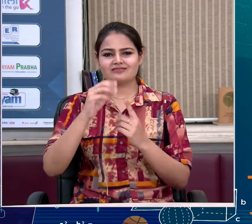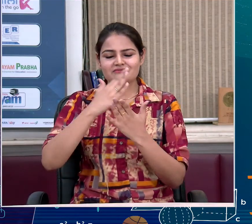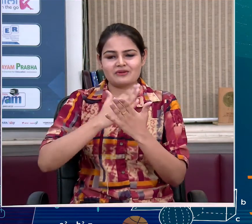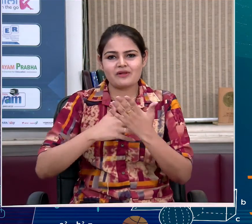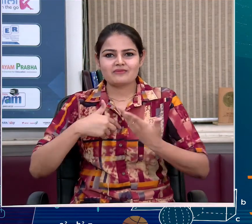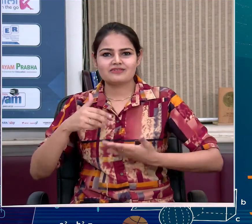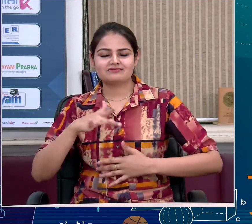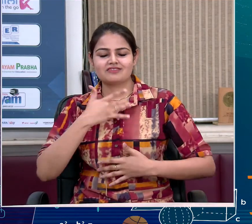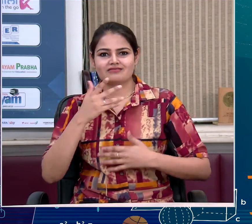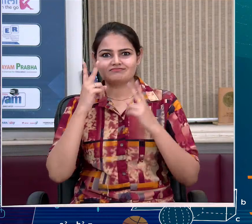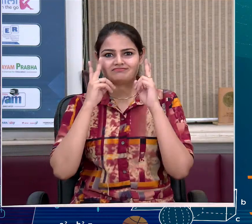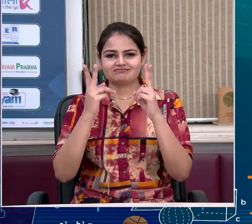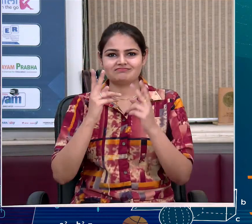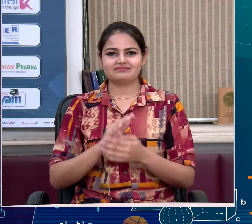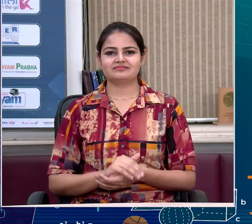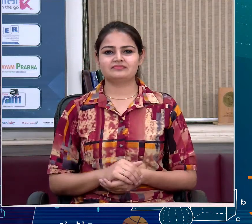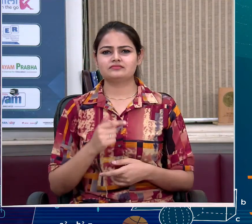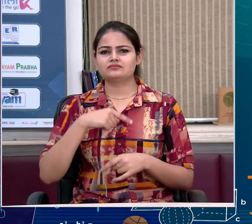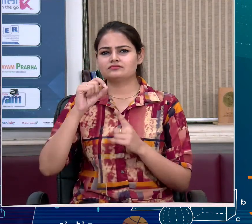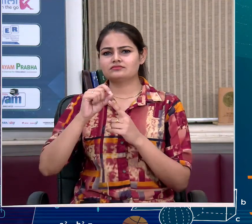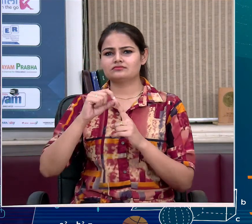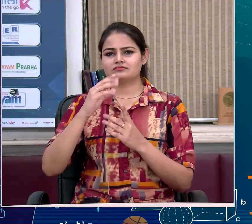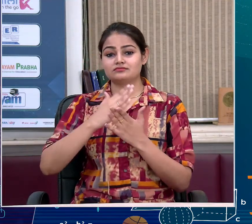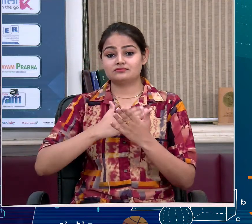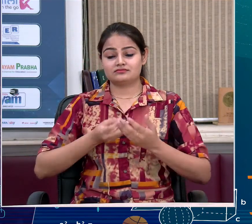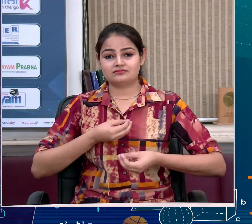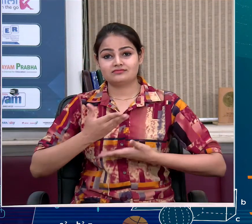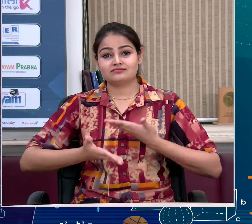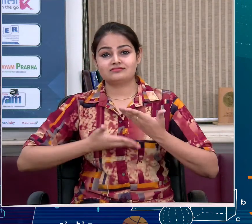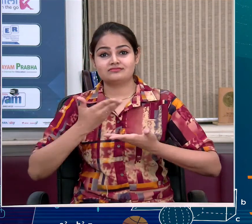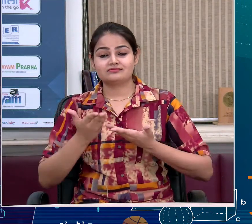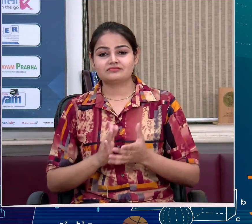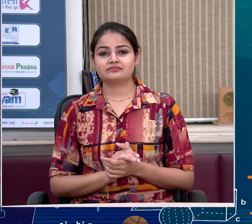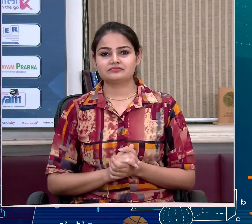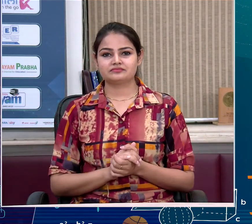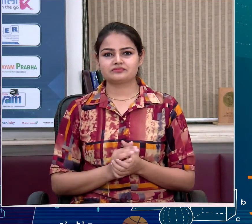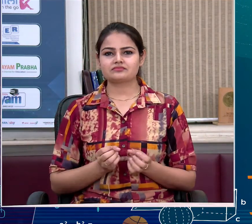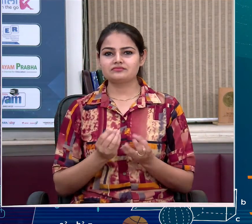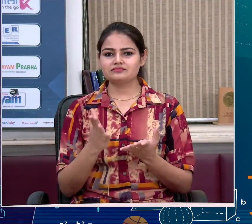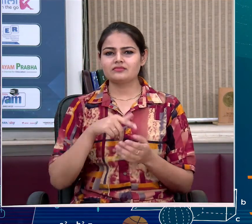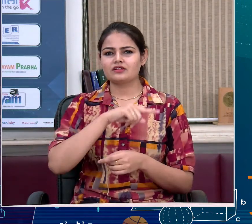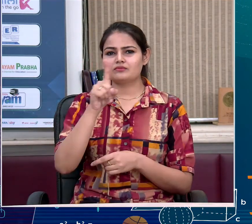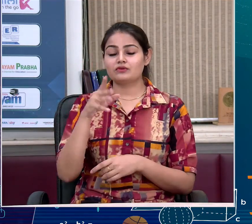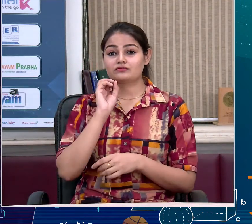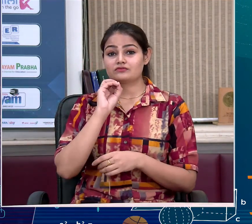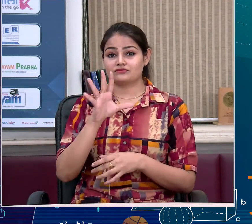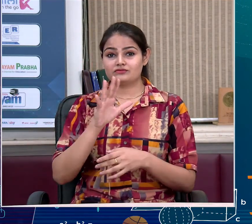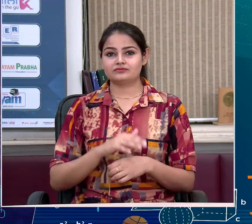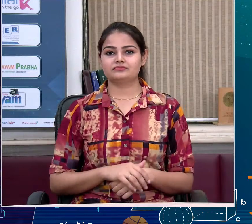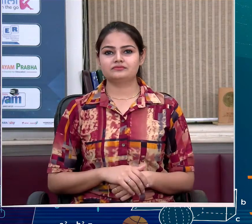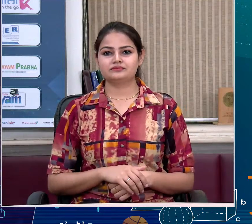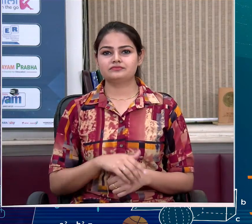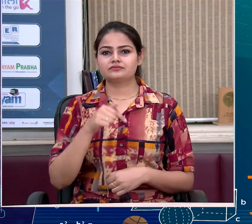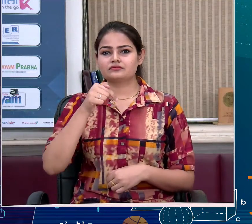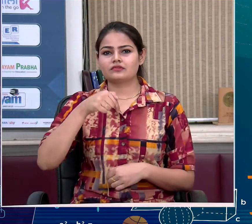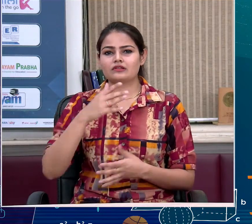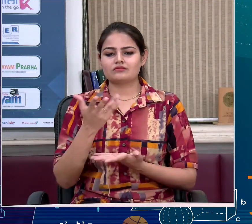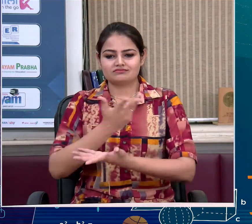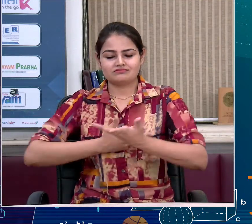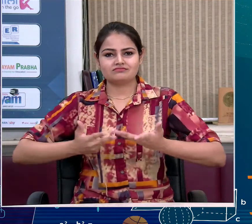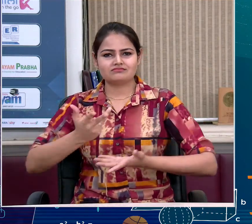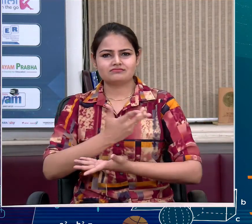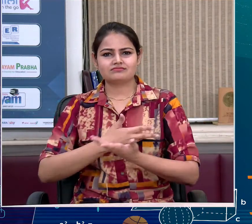all. And before we start with today's live interaction session, I would like to remind you all here that this conversation will